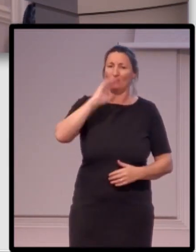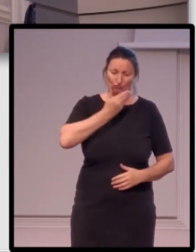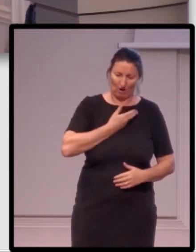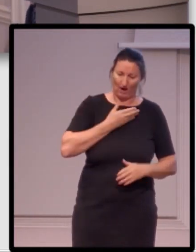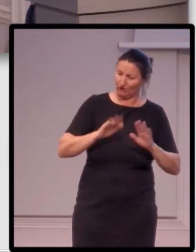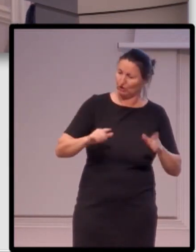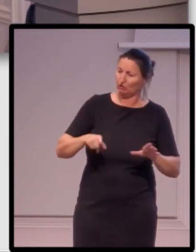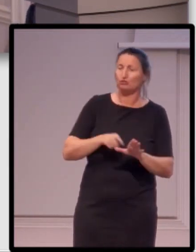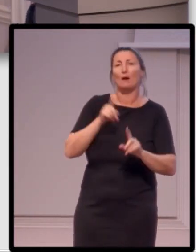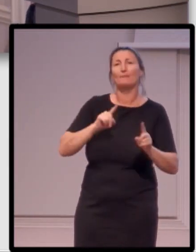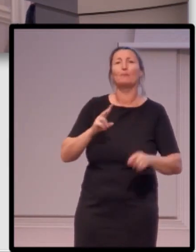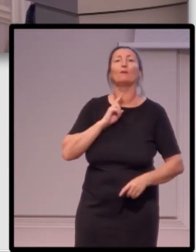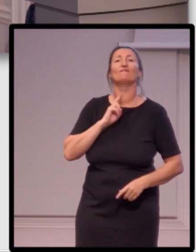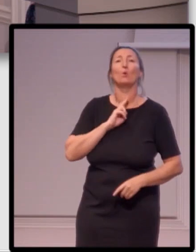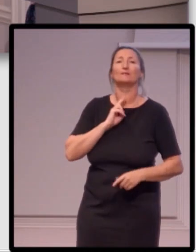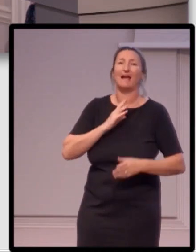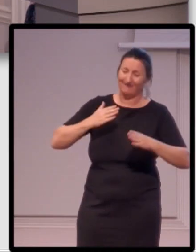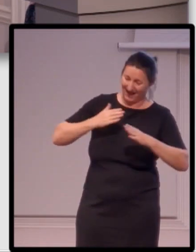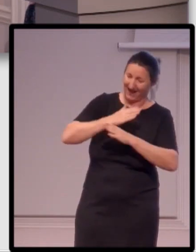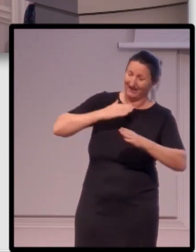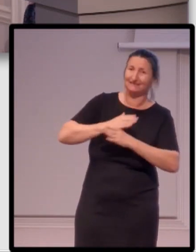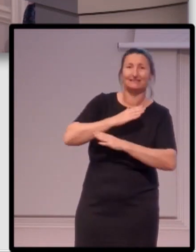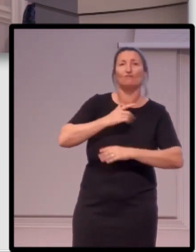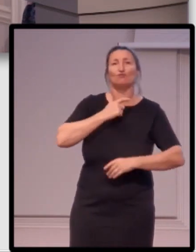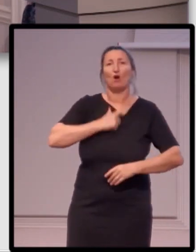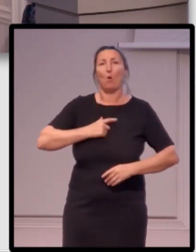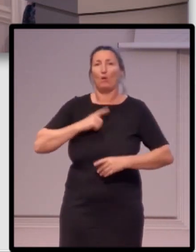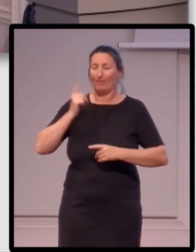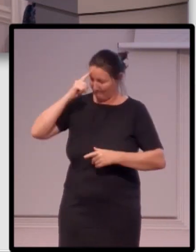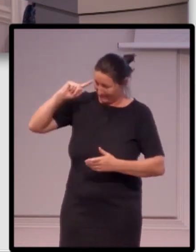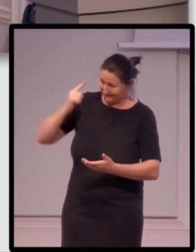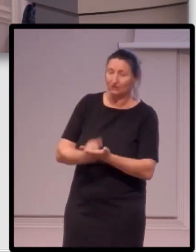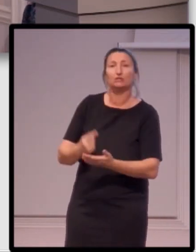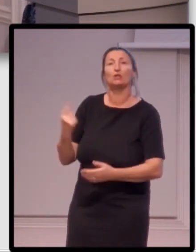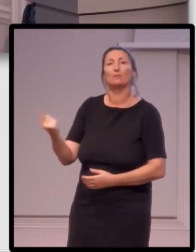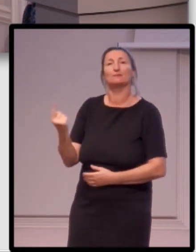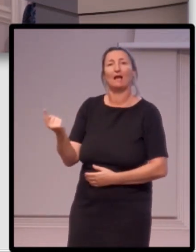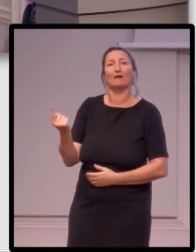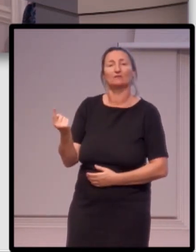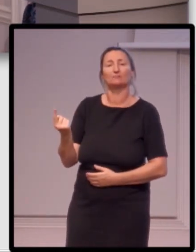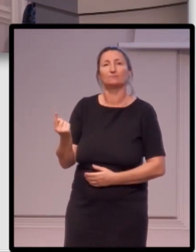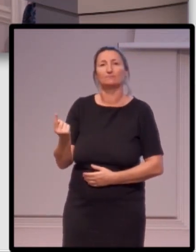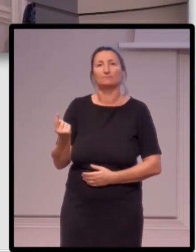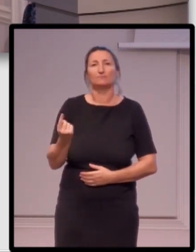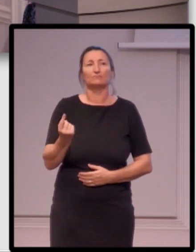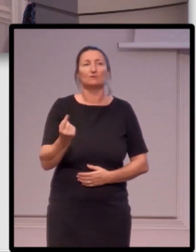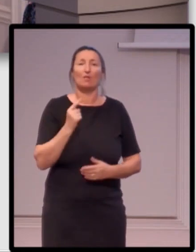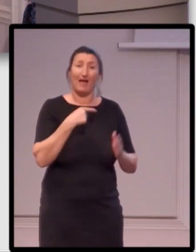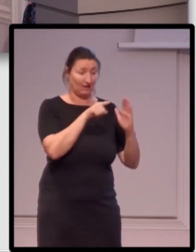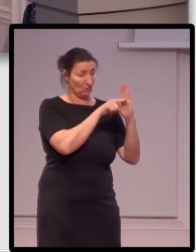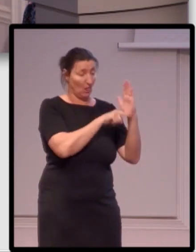people's voice to have a really active role in impacting the decisions that affect them. And in the statute, it actually says that